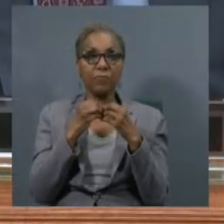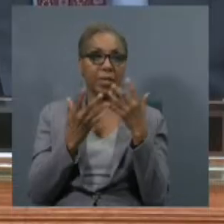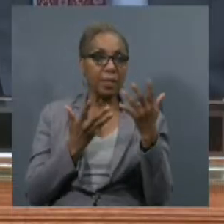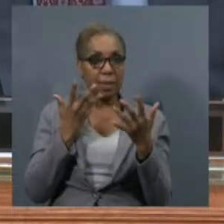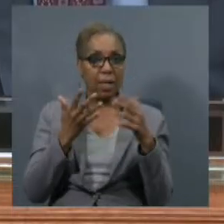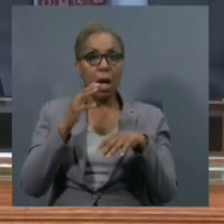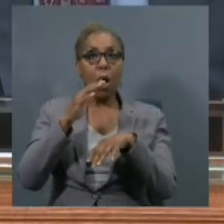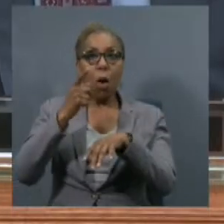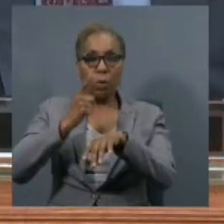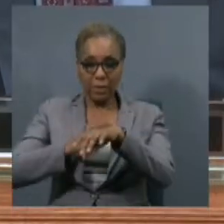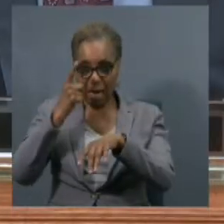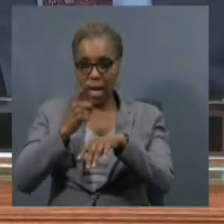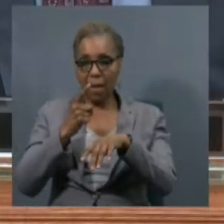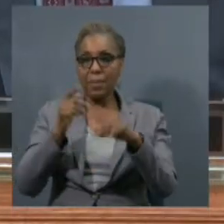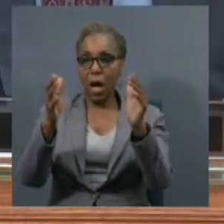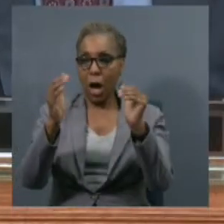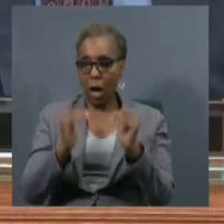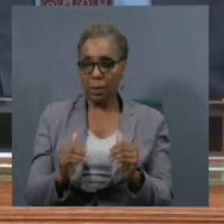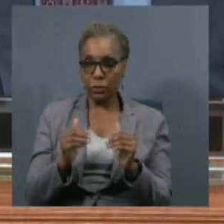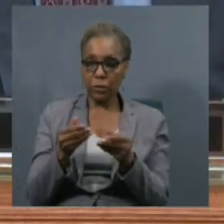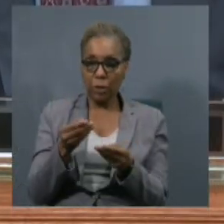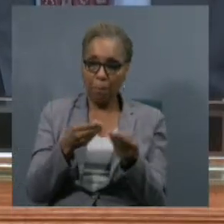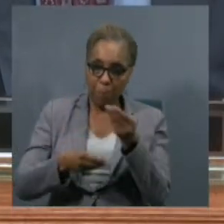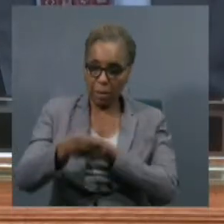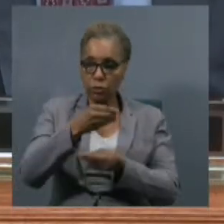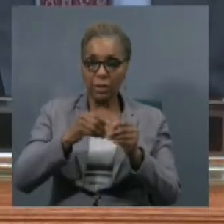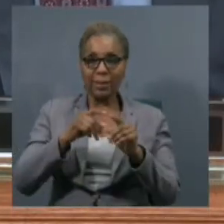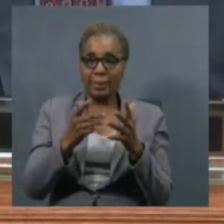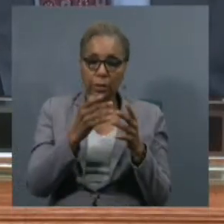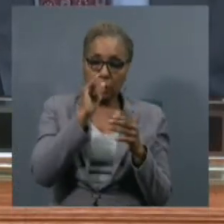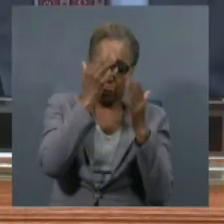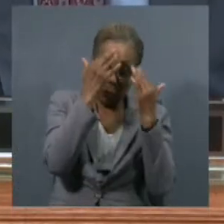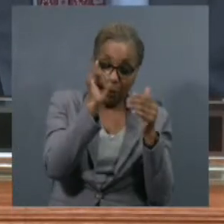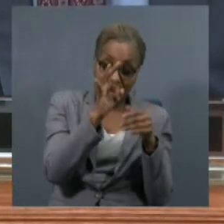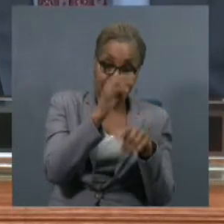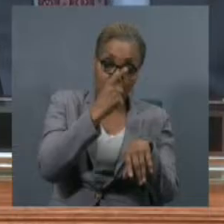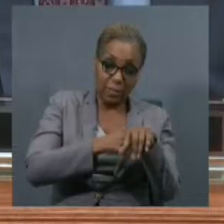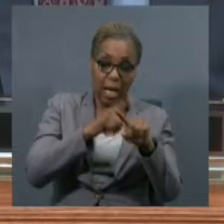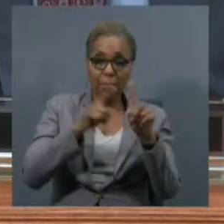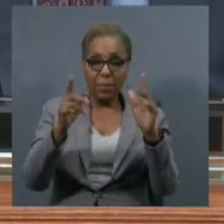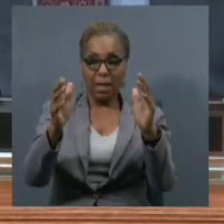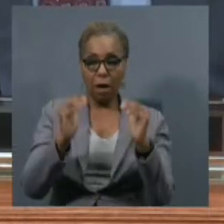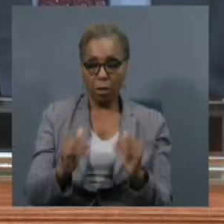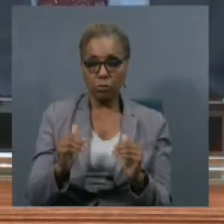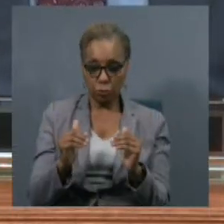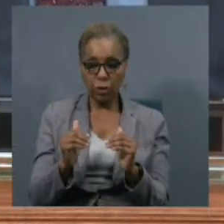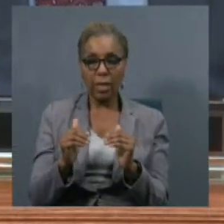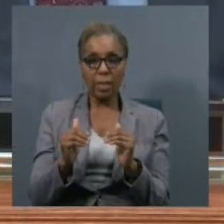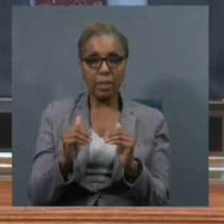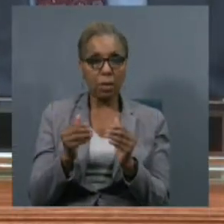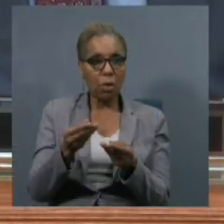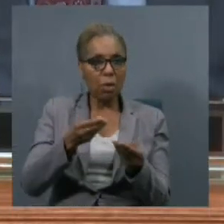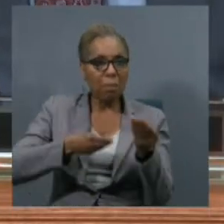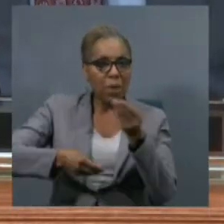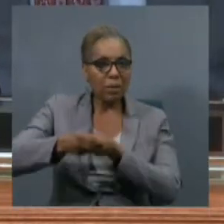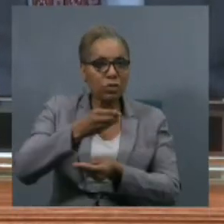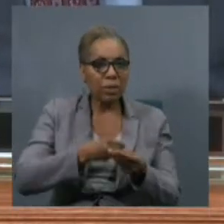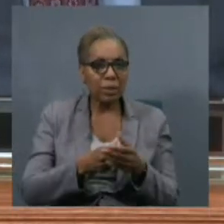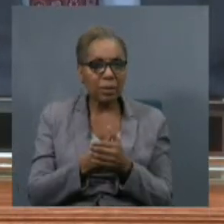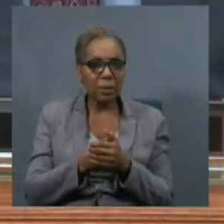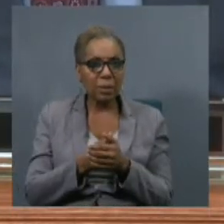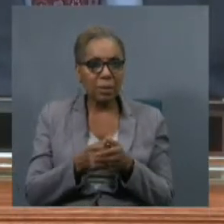be on time and under budget. I don't know if they were on time, but they were definitely under budget, and that allowed for some